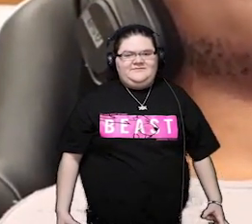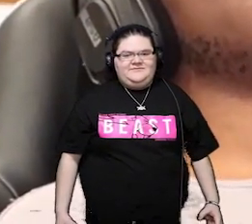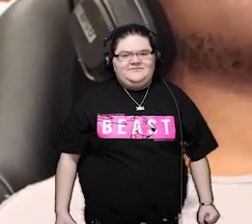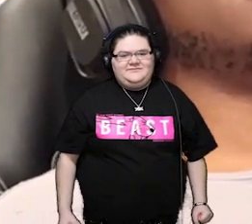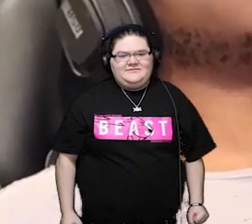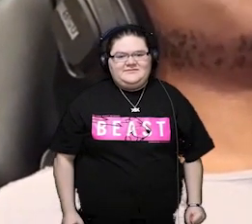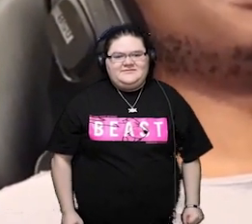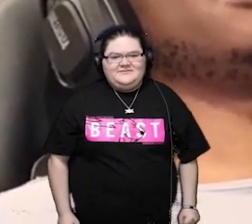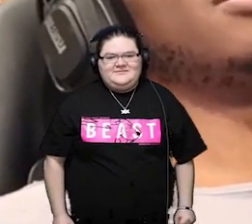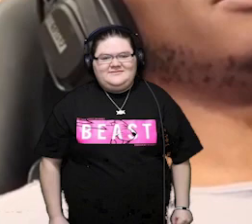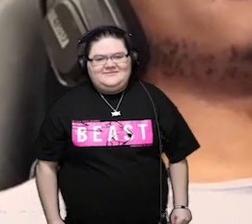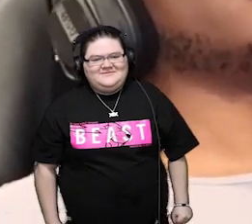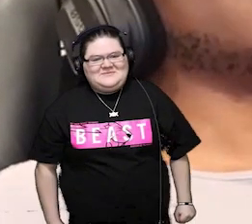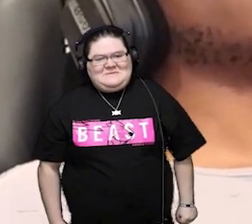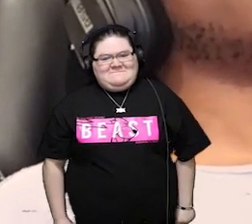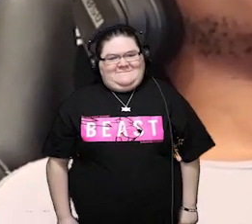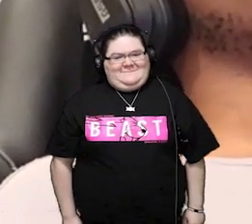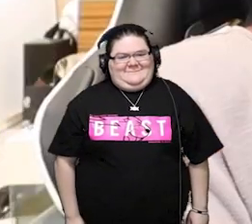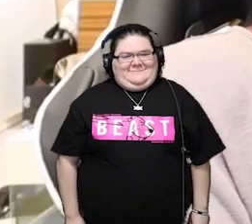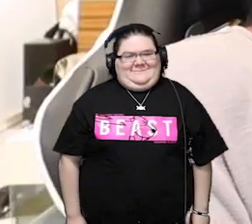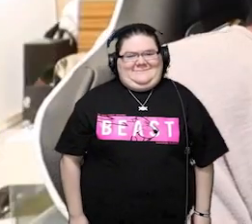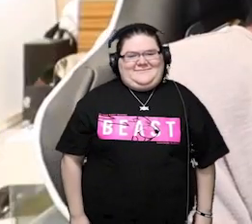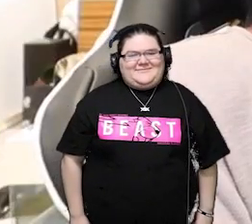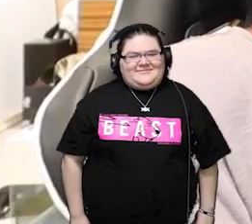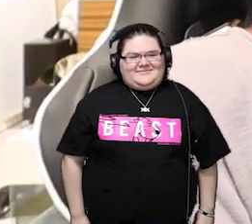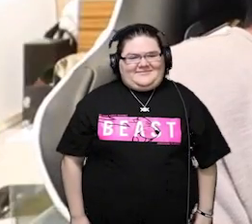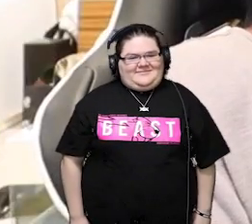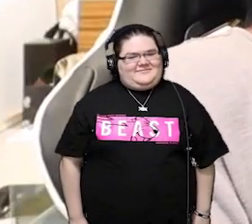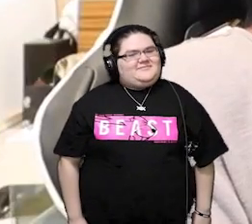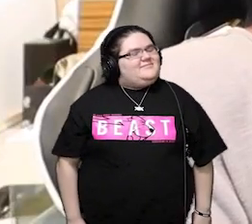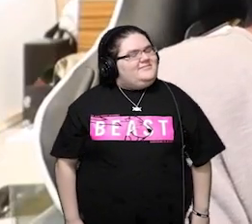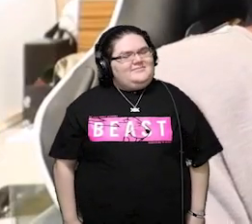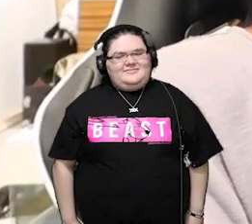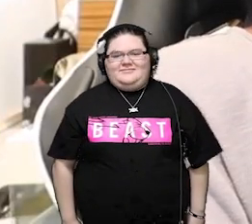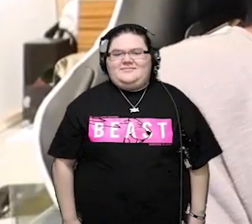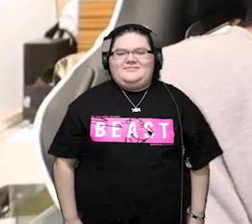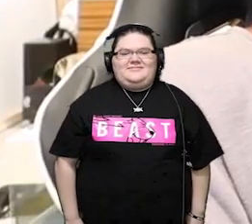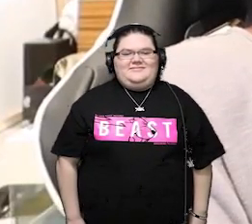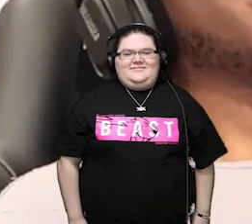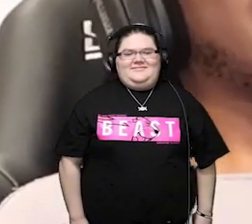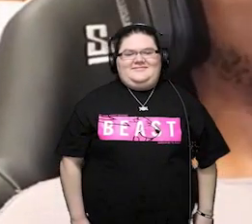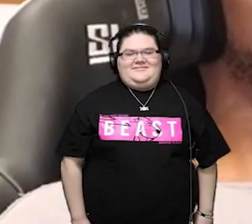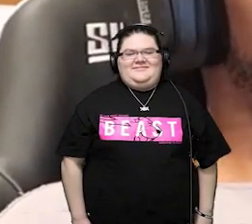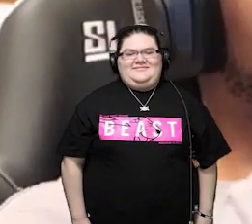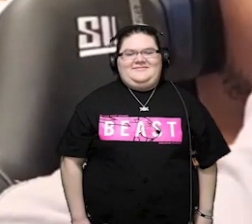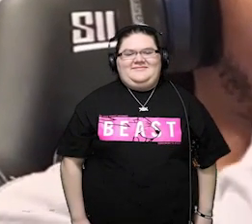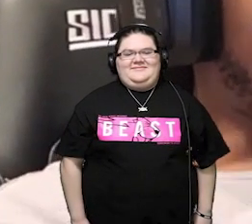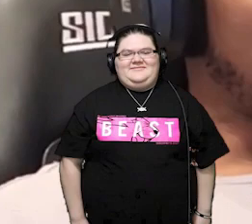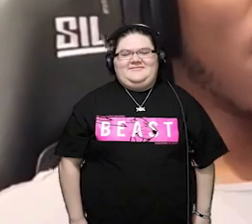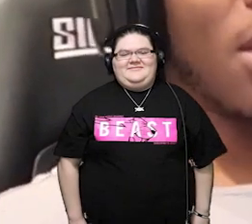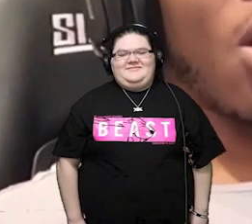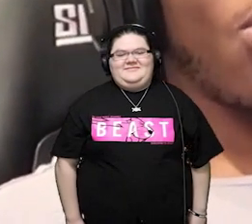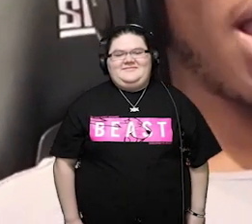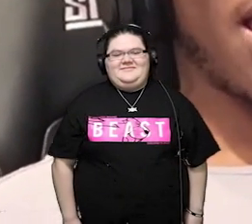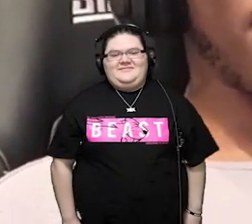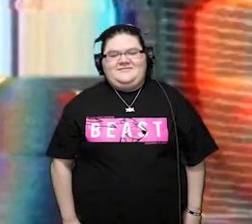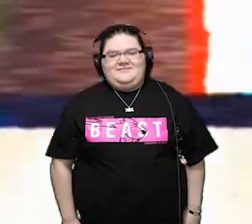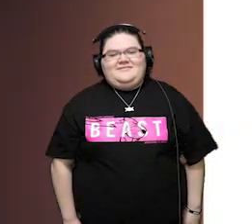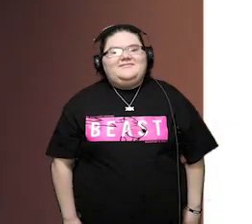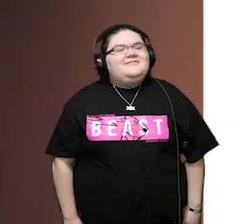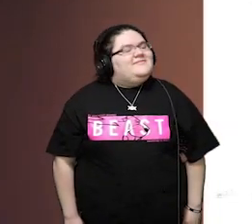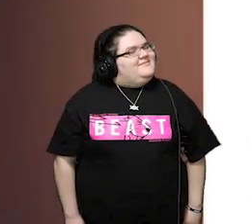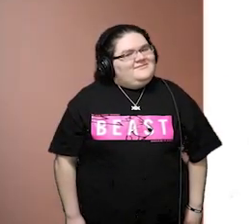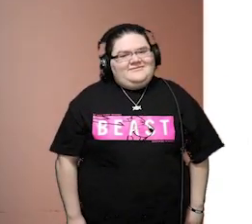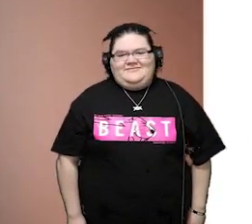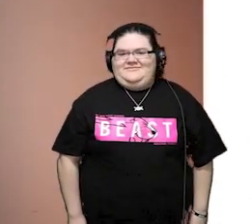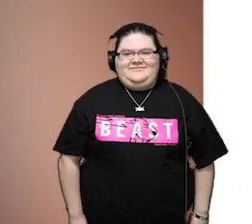The ones where you just contemplate your life, like, what am I doing? Why am I doing this? By the end of this, I'm not gonna know who I am. If